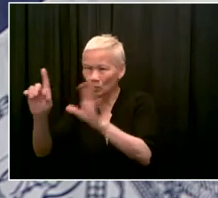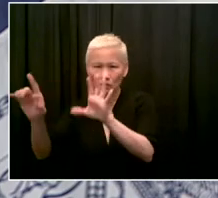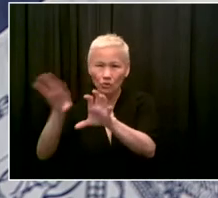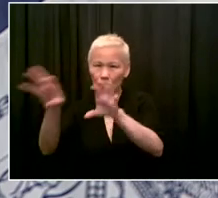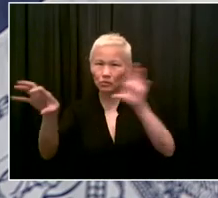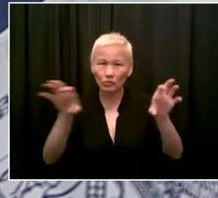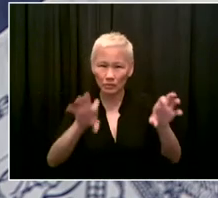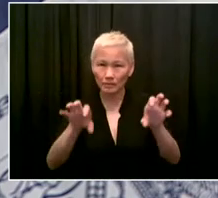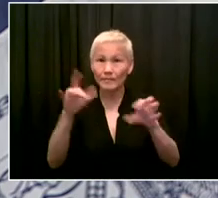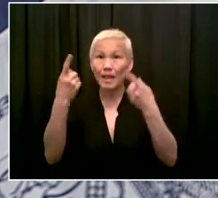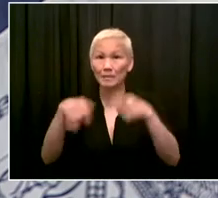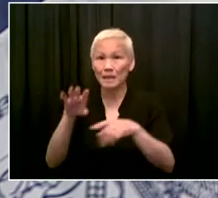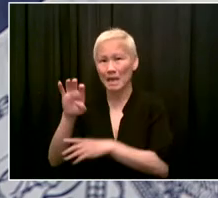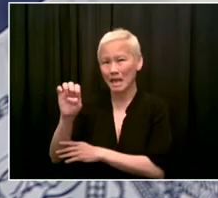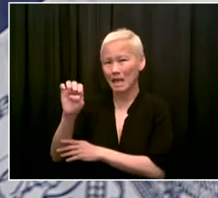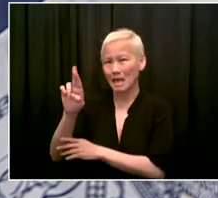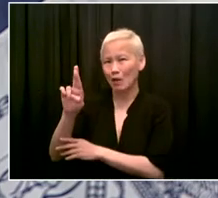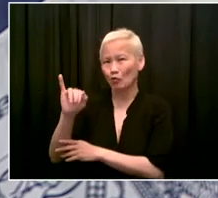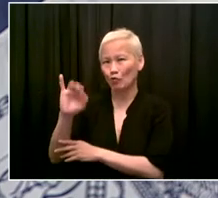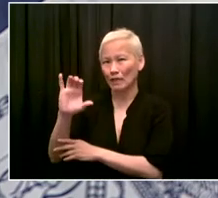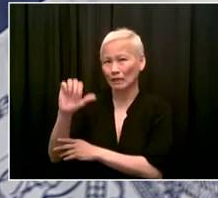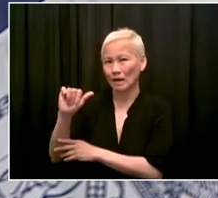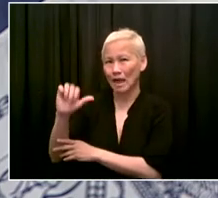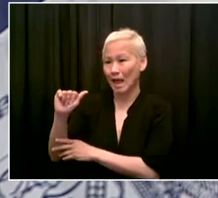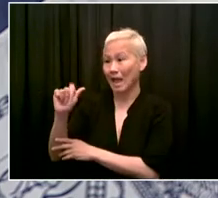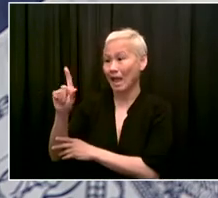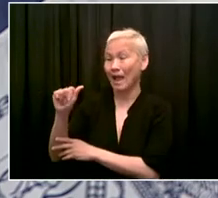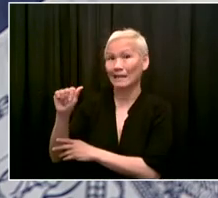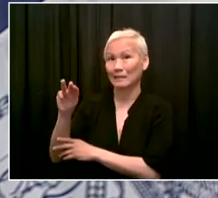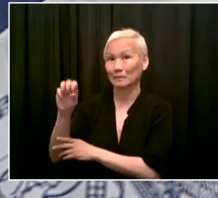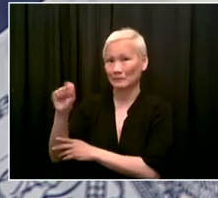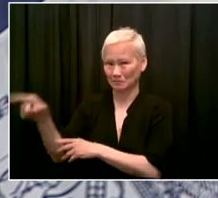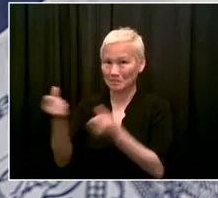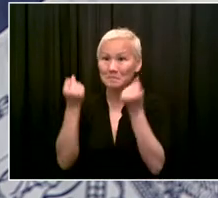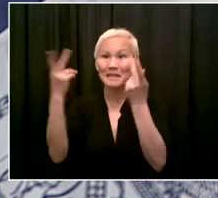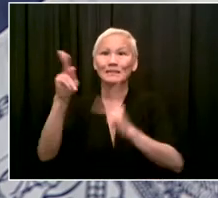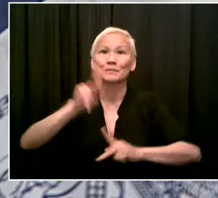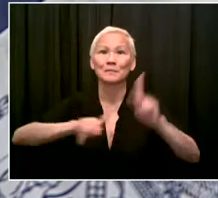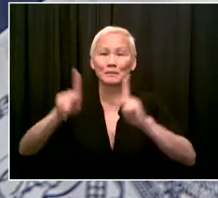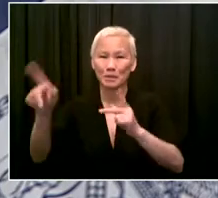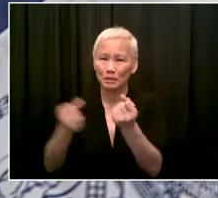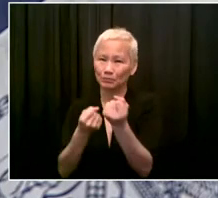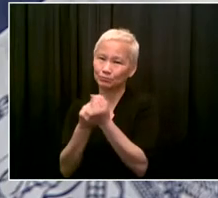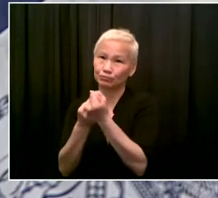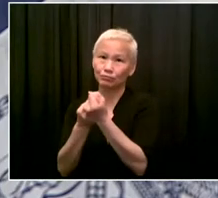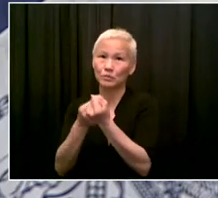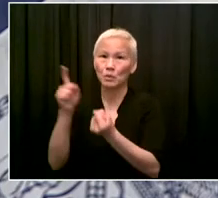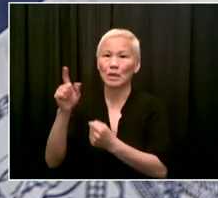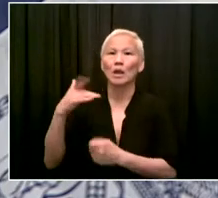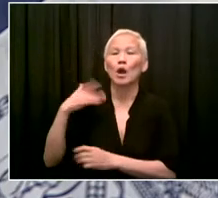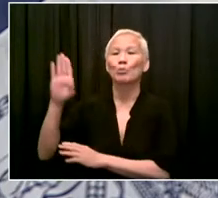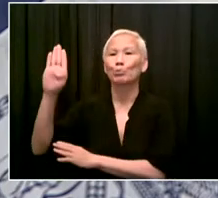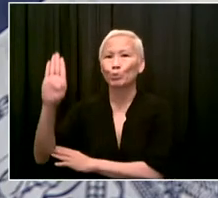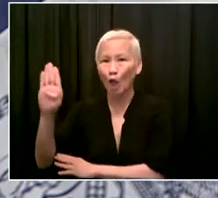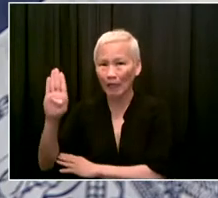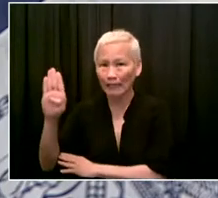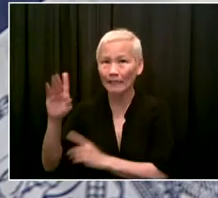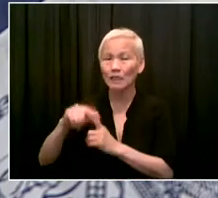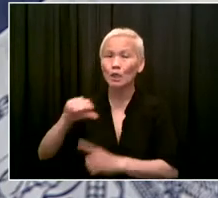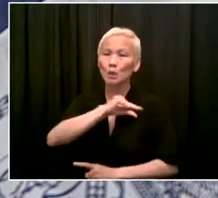in Brooklyn, in Queens, in the Bronx. Eric obviously had an outer